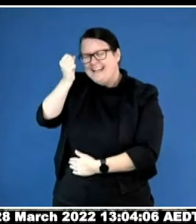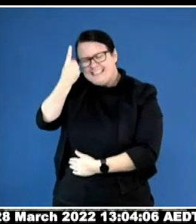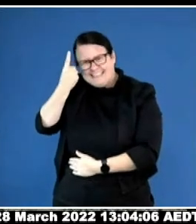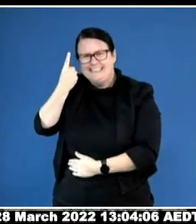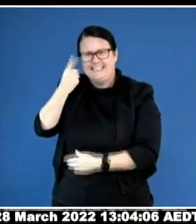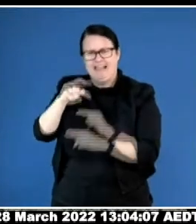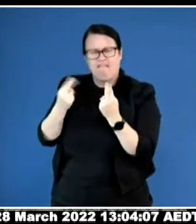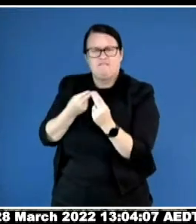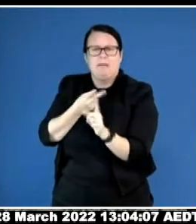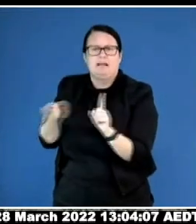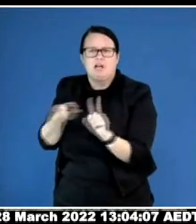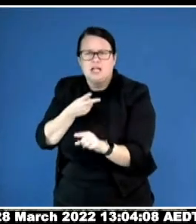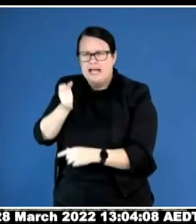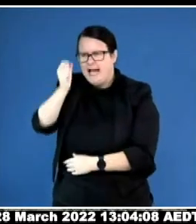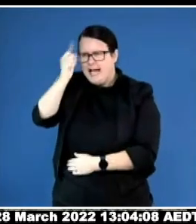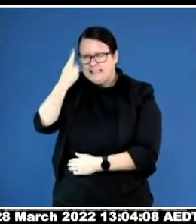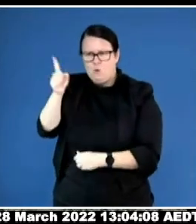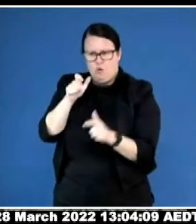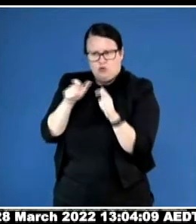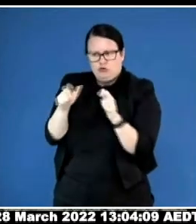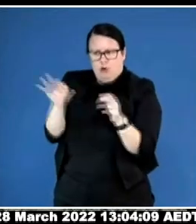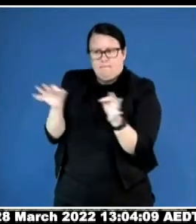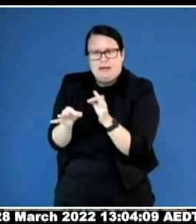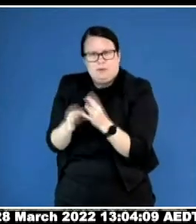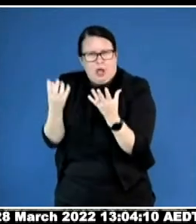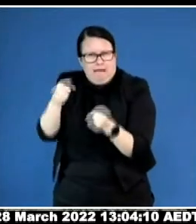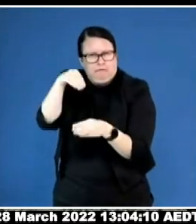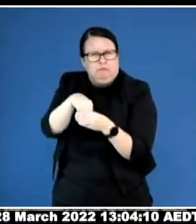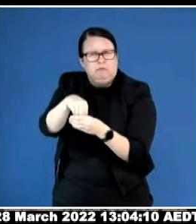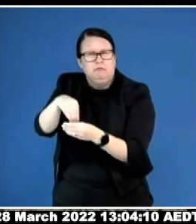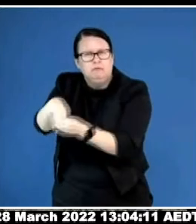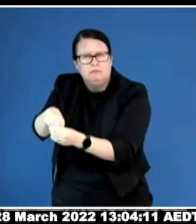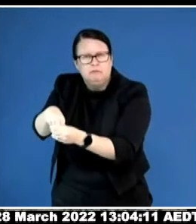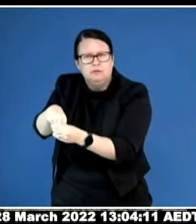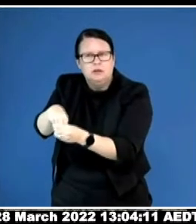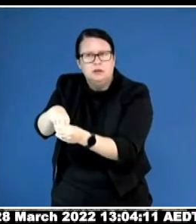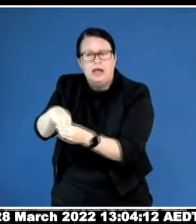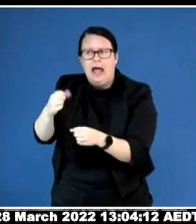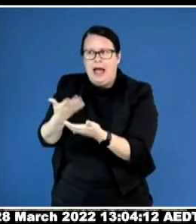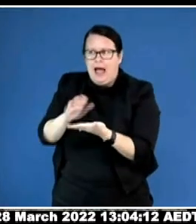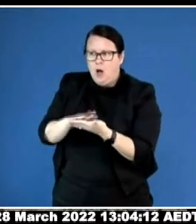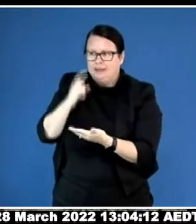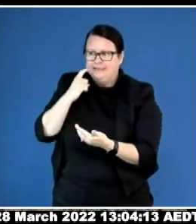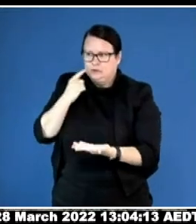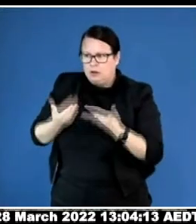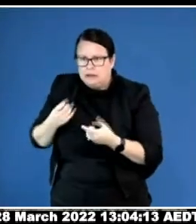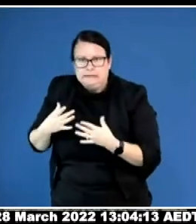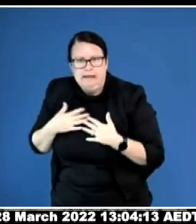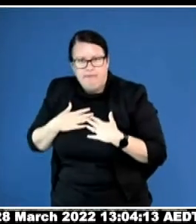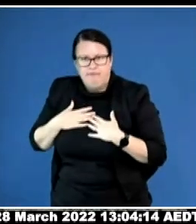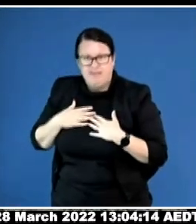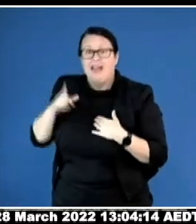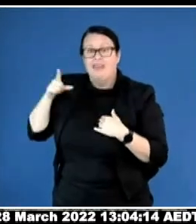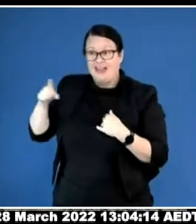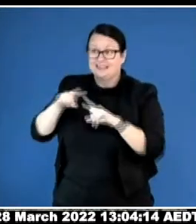family violence, understand the manipulation, understand the all of those factors, is the difference between having a good experience with